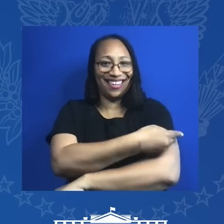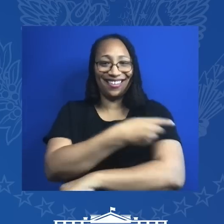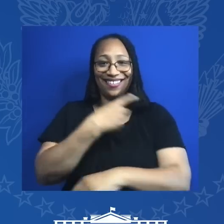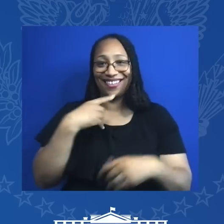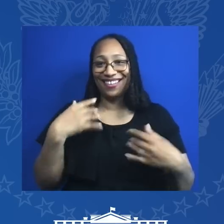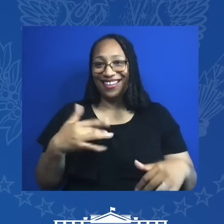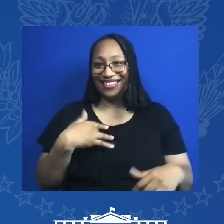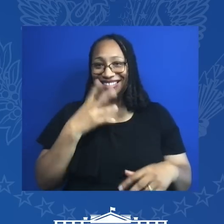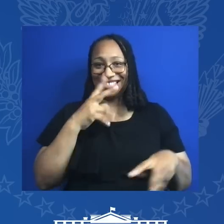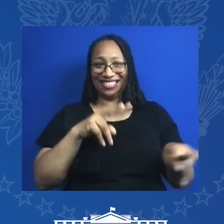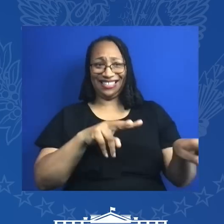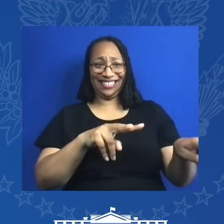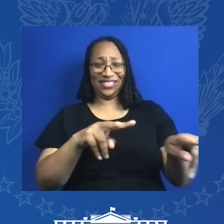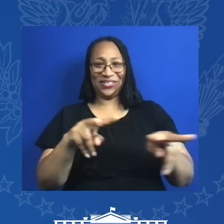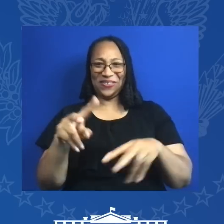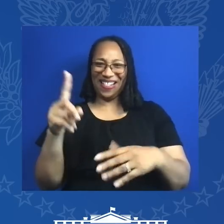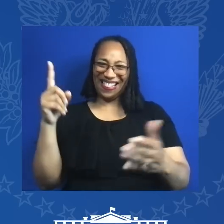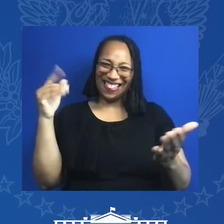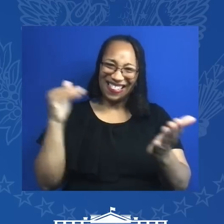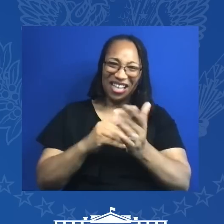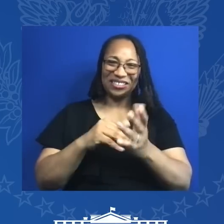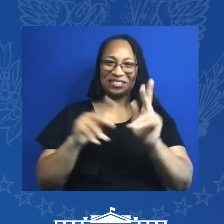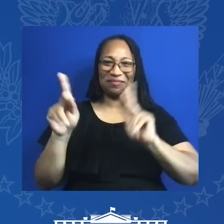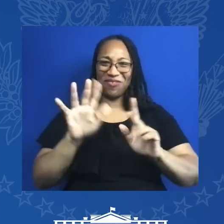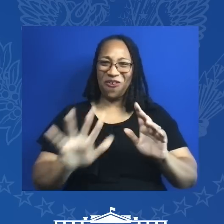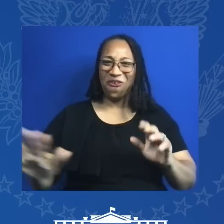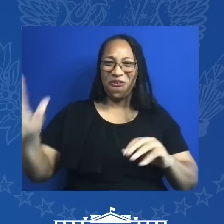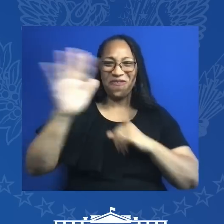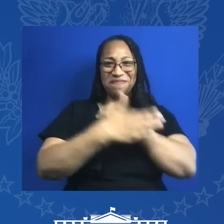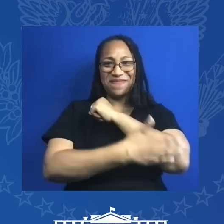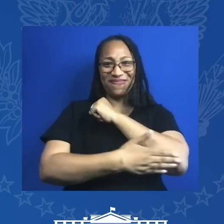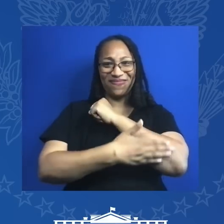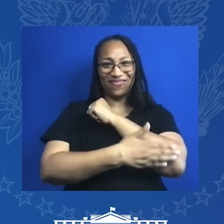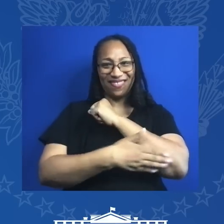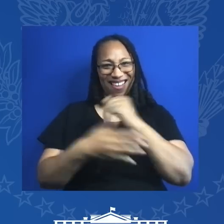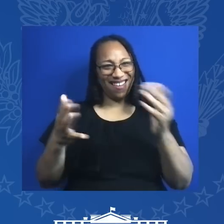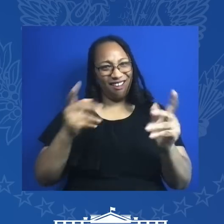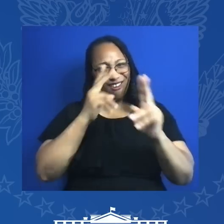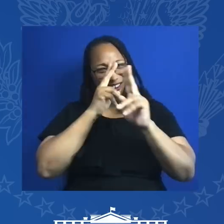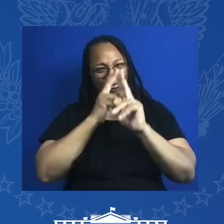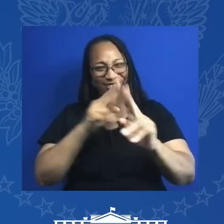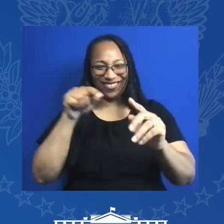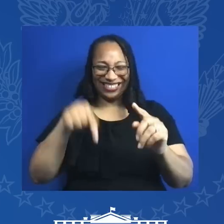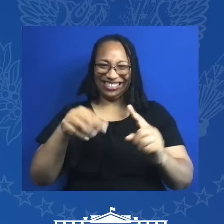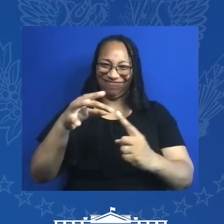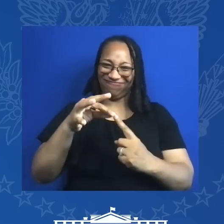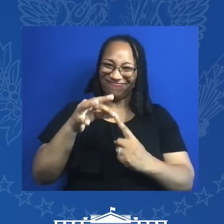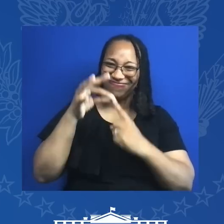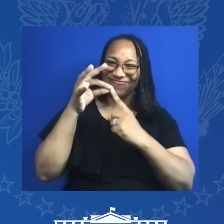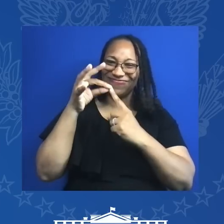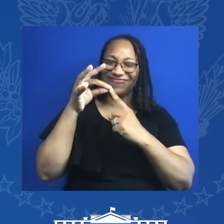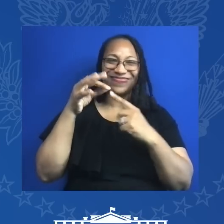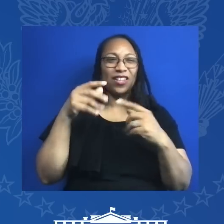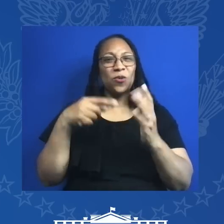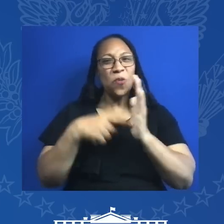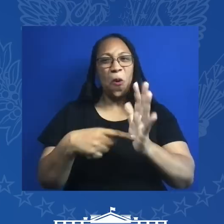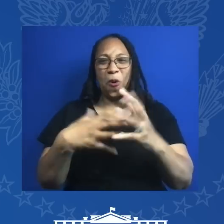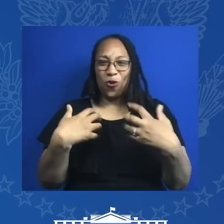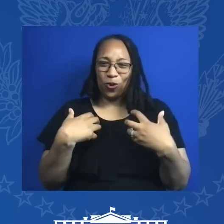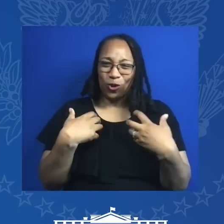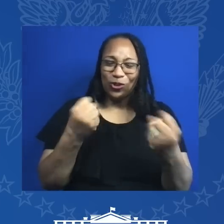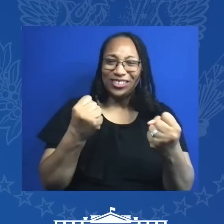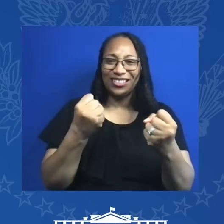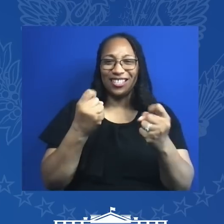extraordinary, and I'm not being solicitous, the extraordinary courage and contribution of the LGBTQ community to